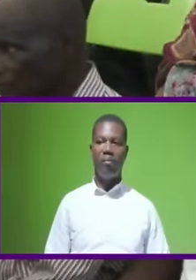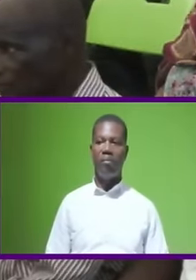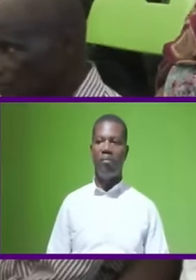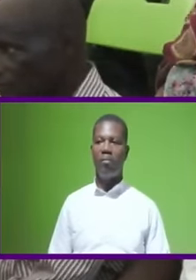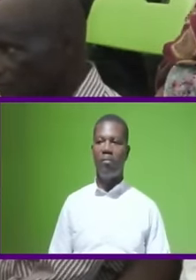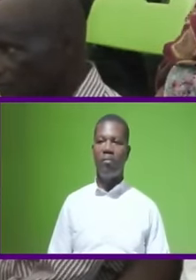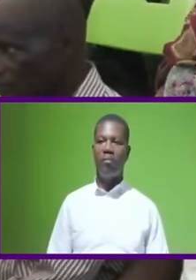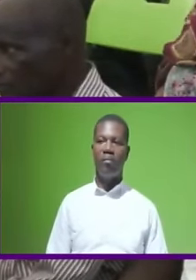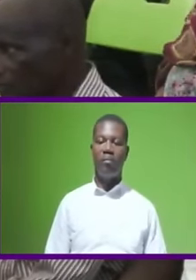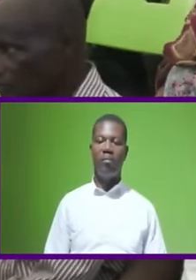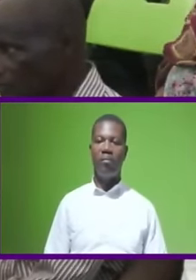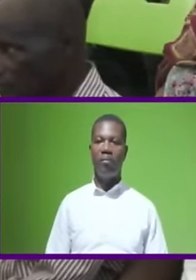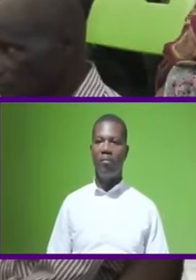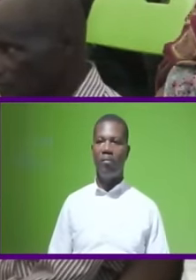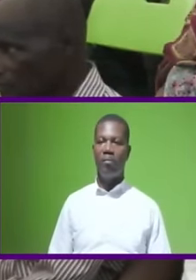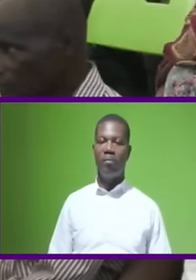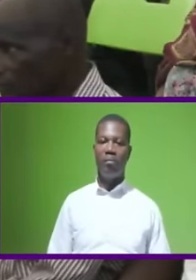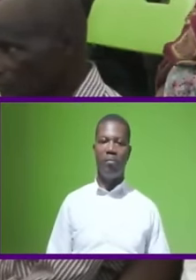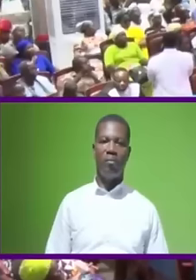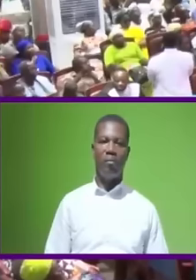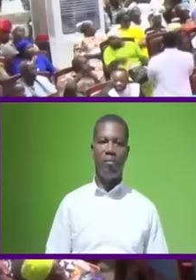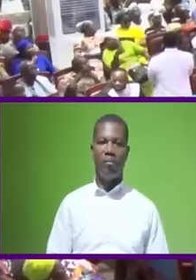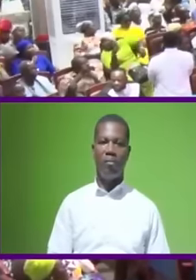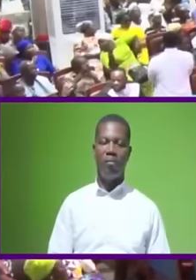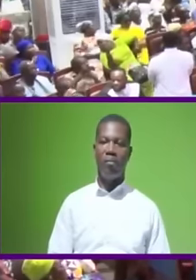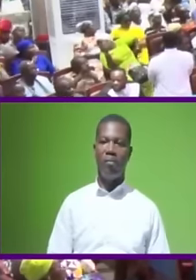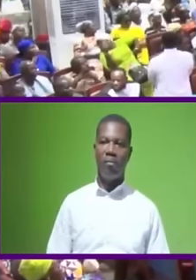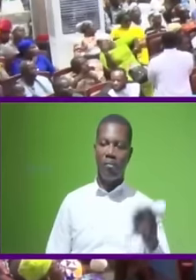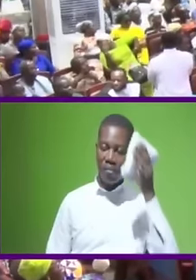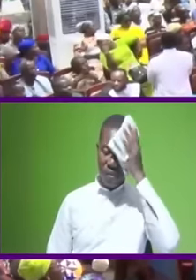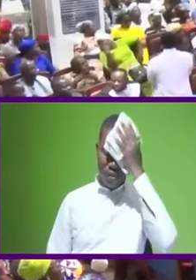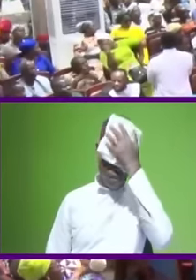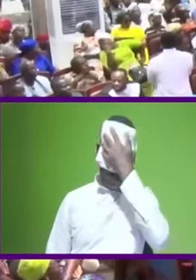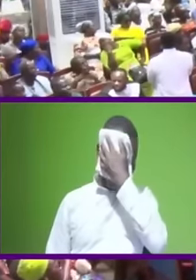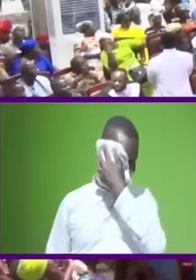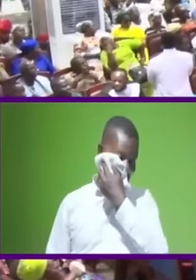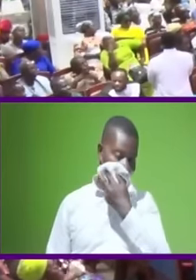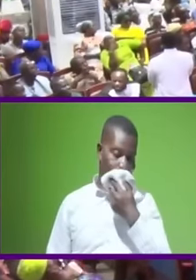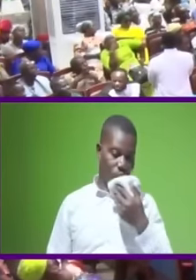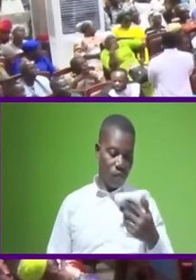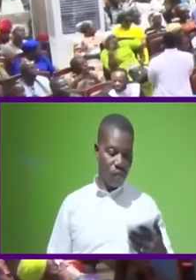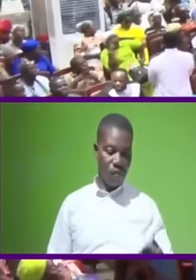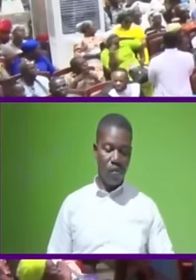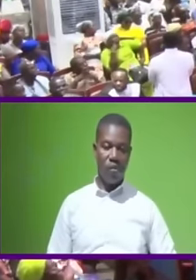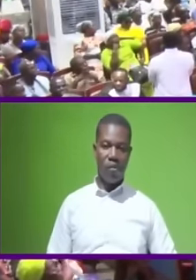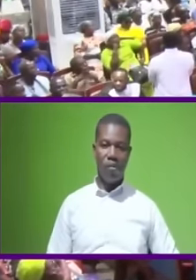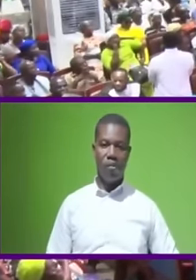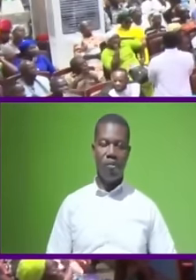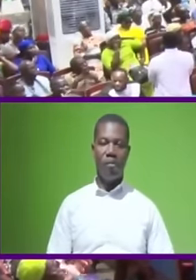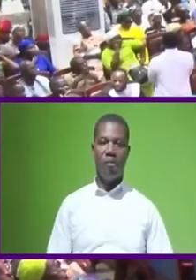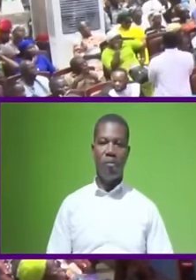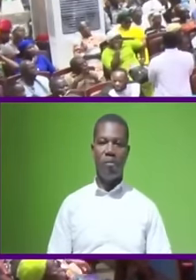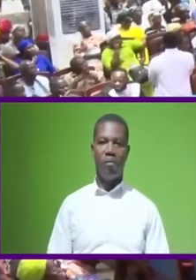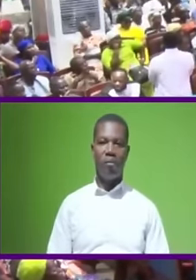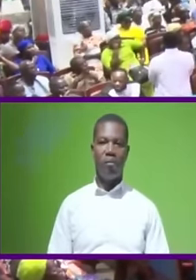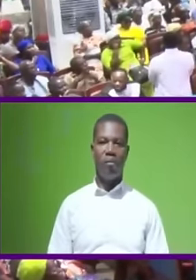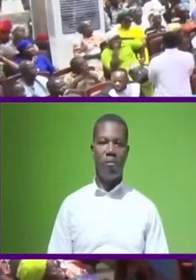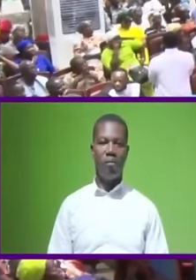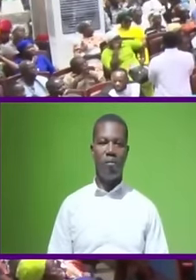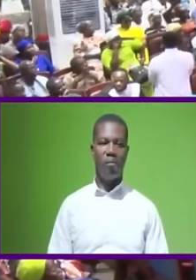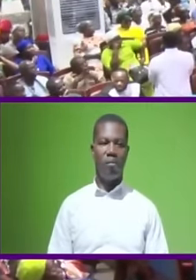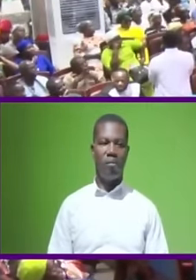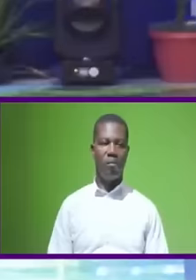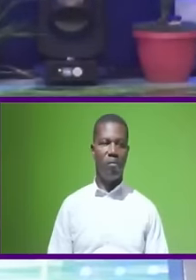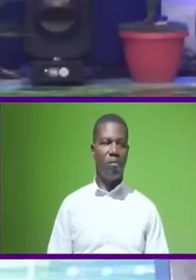Bible. Having so many wives, he went for the wife of a soldier and then even killed the soldier at the end of the day. Dear